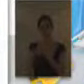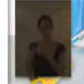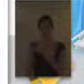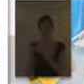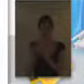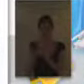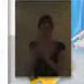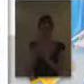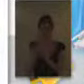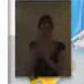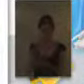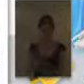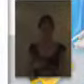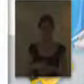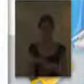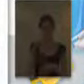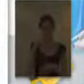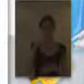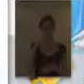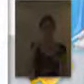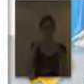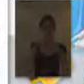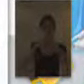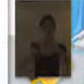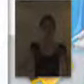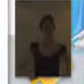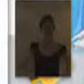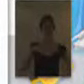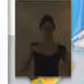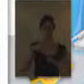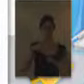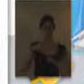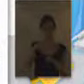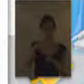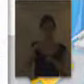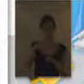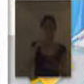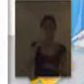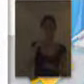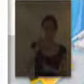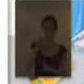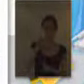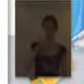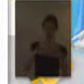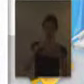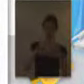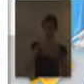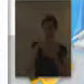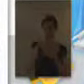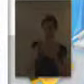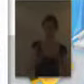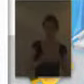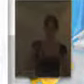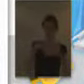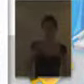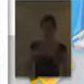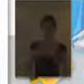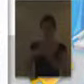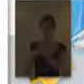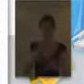This would be in the previous description, obviously. And as you can see on the tree, you